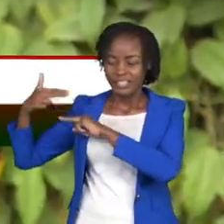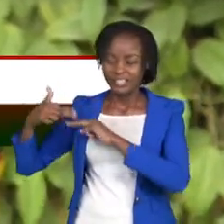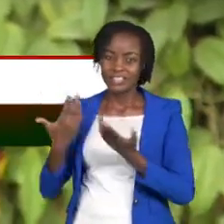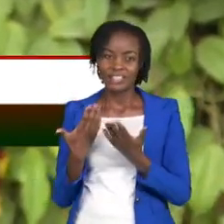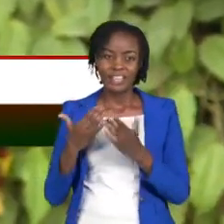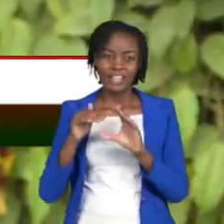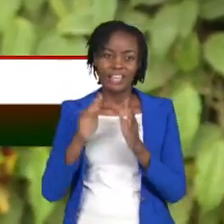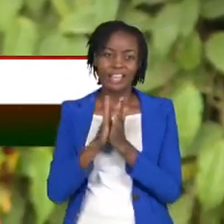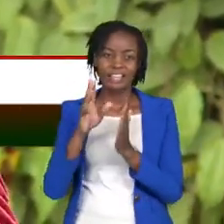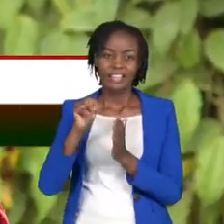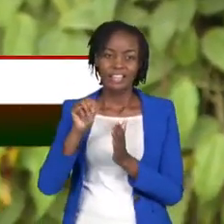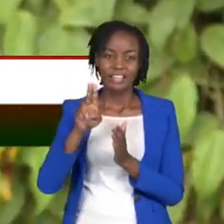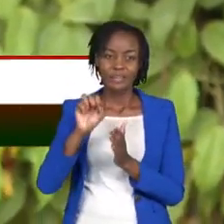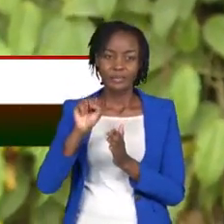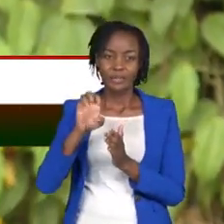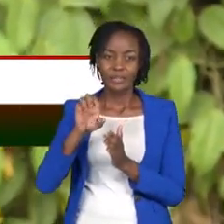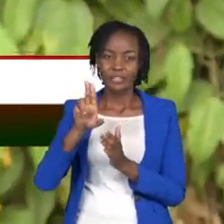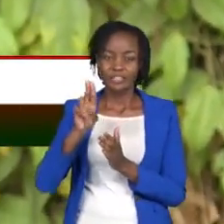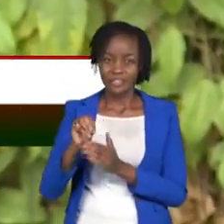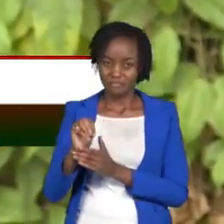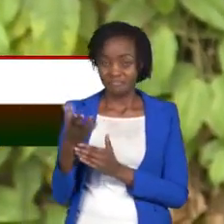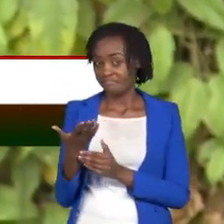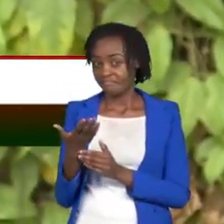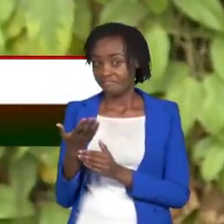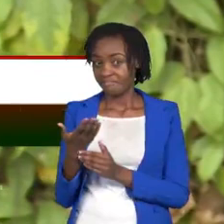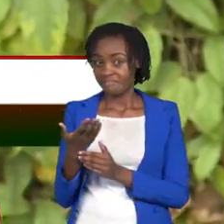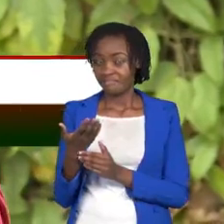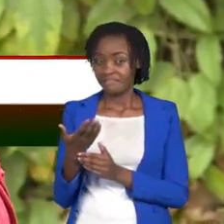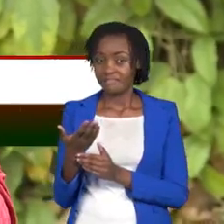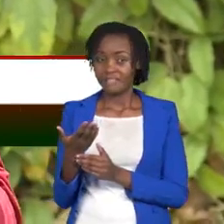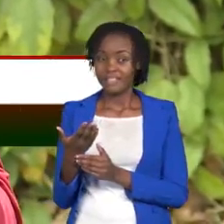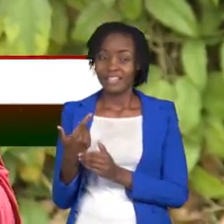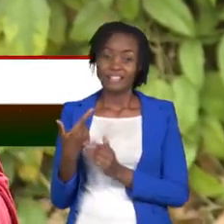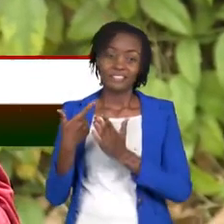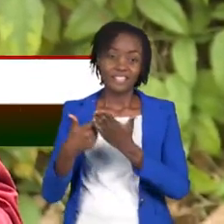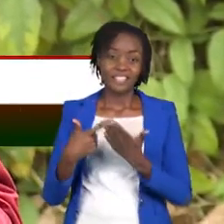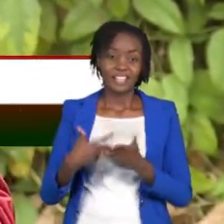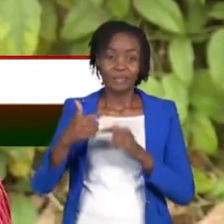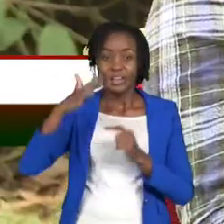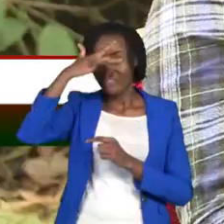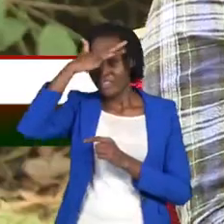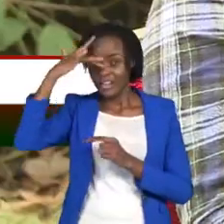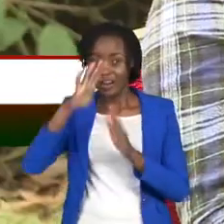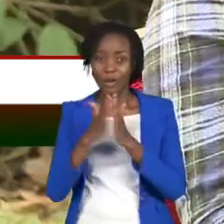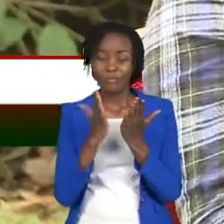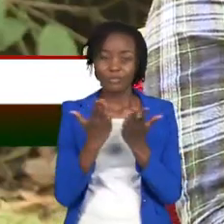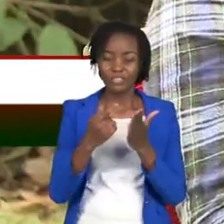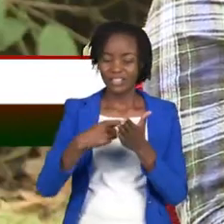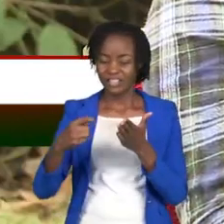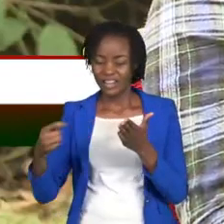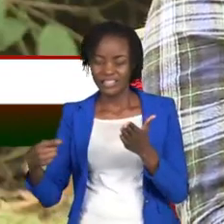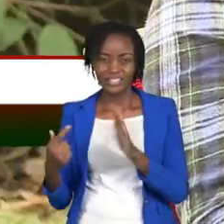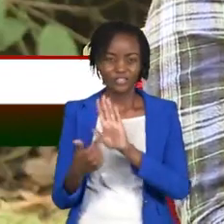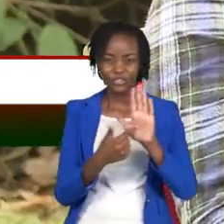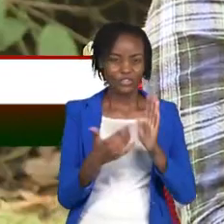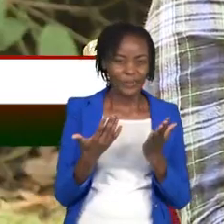Let me bring this into perspective. We're talking about theories, we're talking about write-ups, we're talking about articles, documentation,